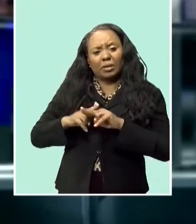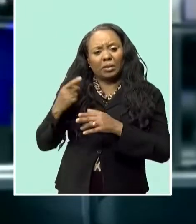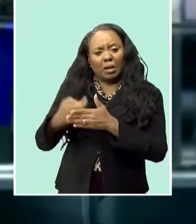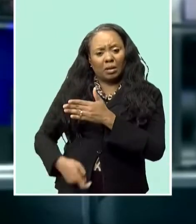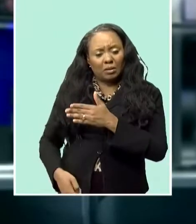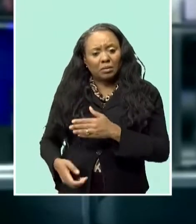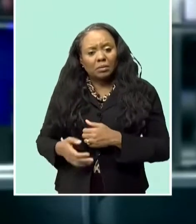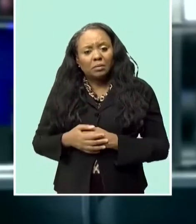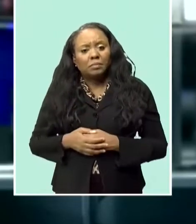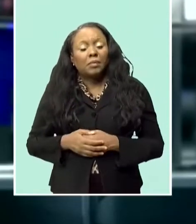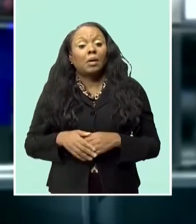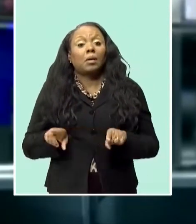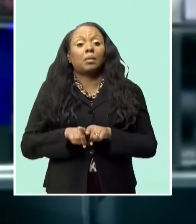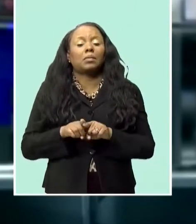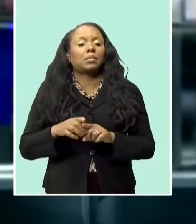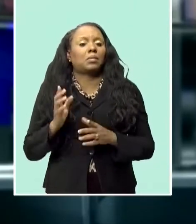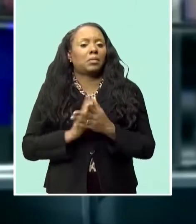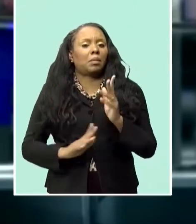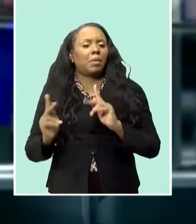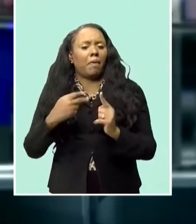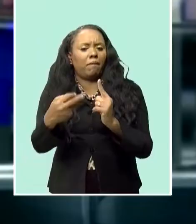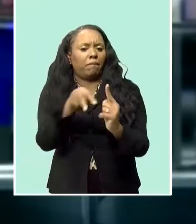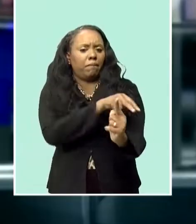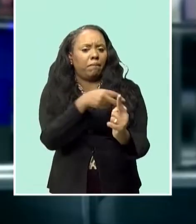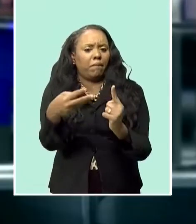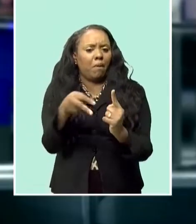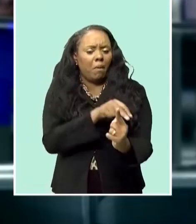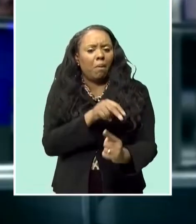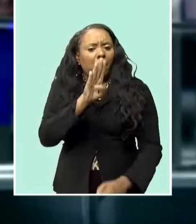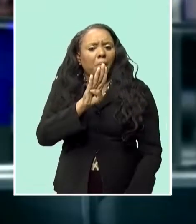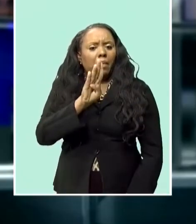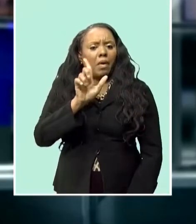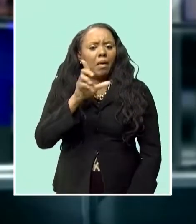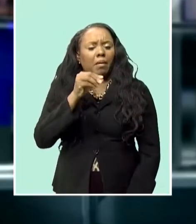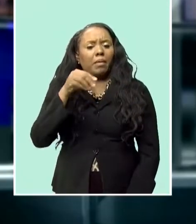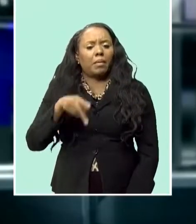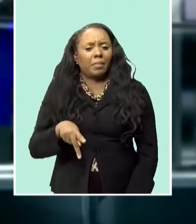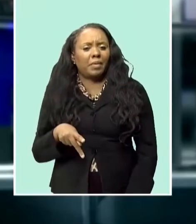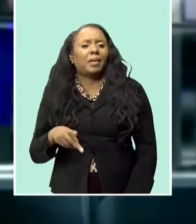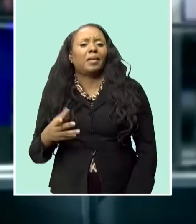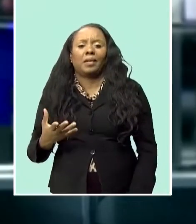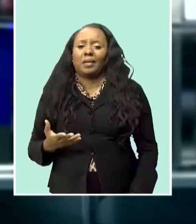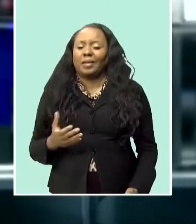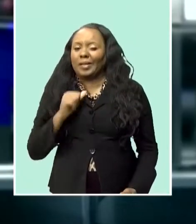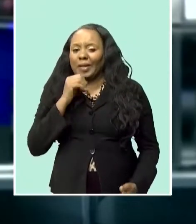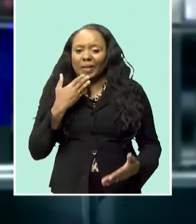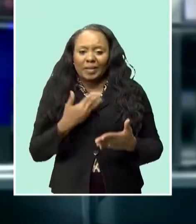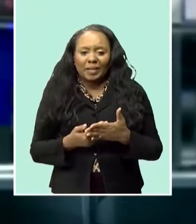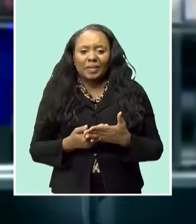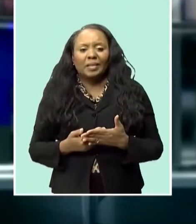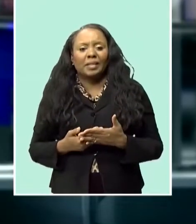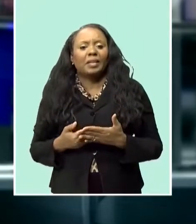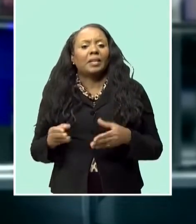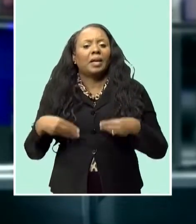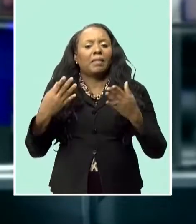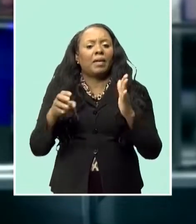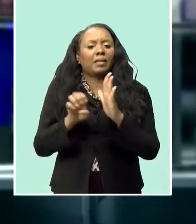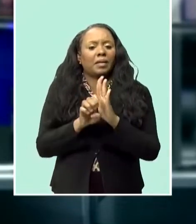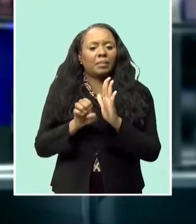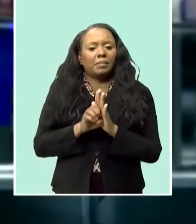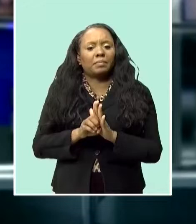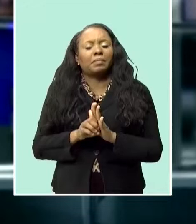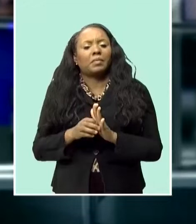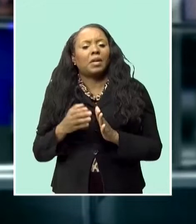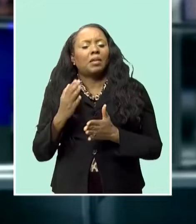issue with how the power company is being portrayed. He said coverage is unbalanced and inequitable, and he gave some examples of what he says they've